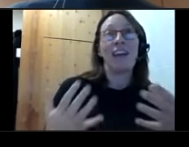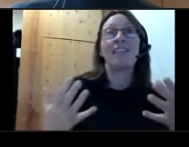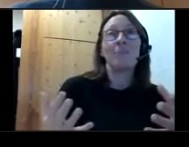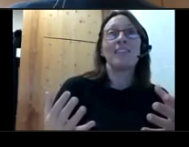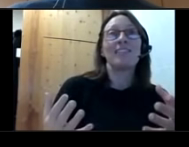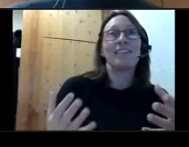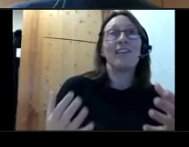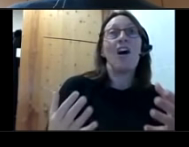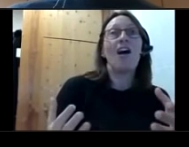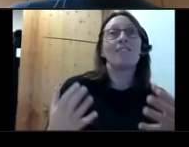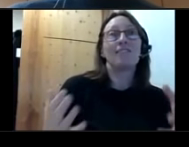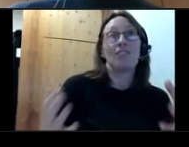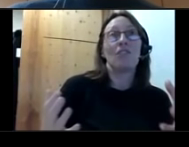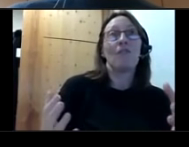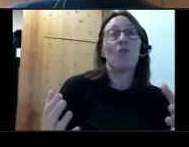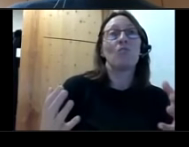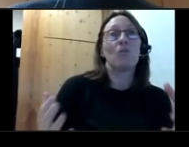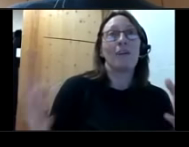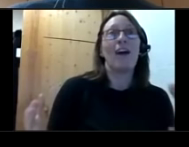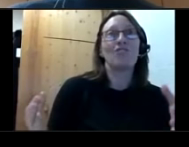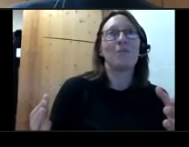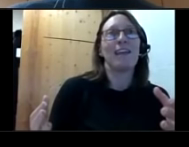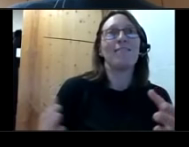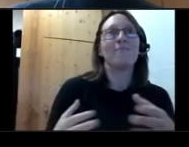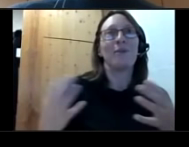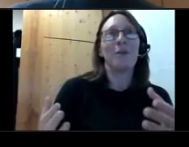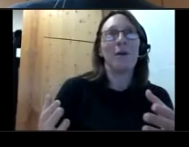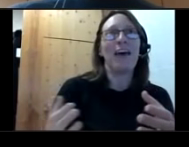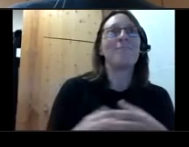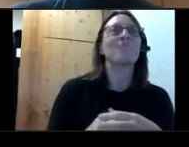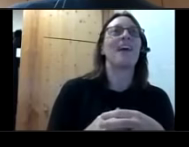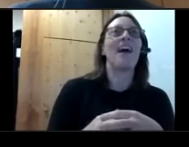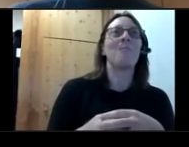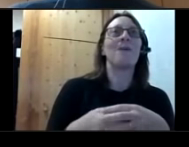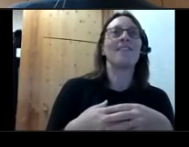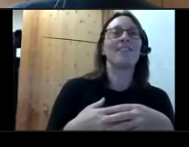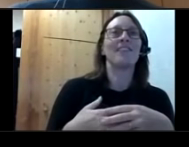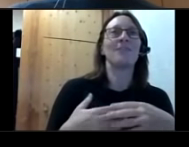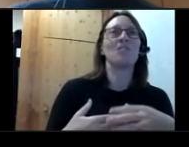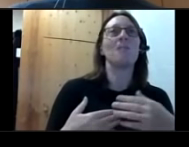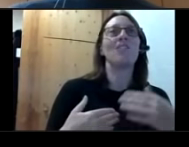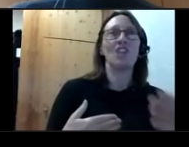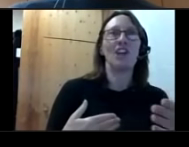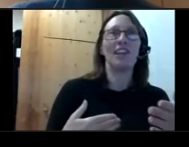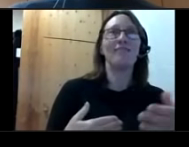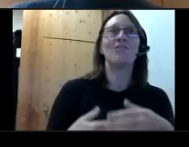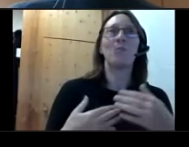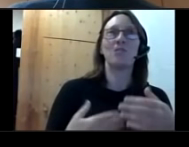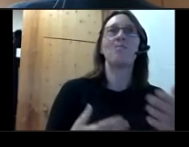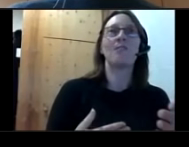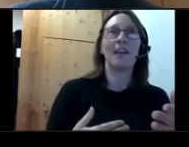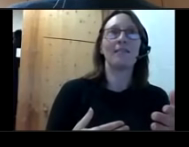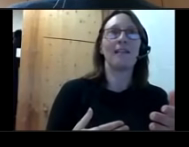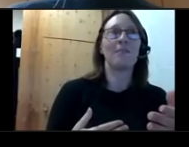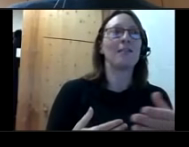The accessibility standards are hard to conform to 100%. We all know that, but this is as much about a journey